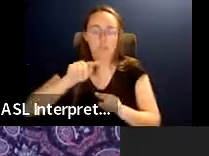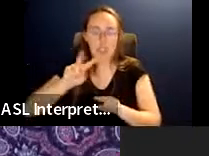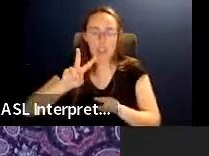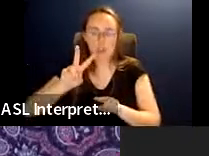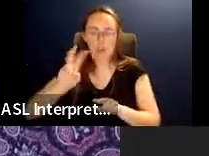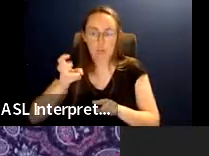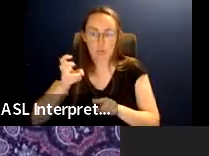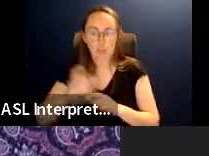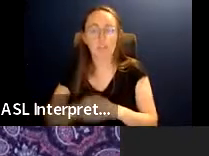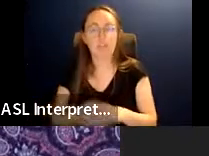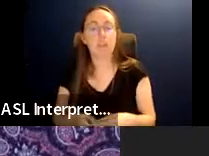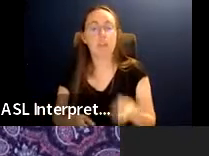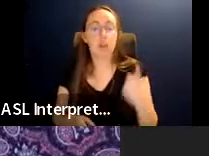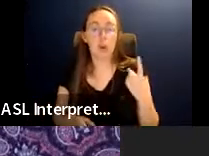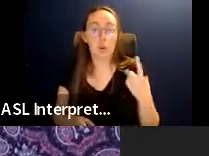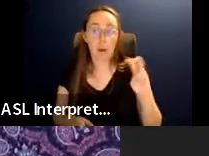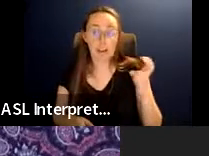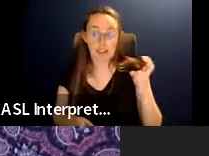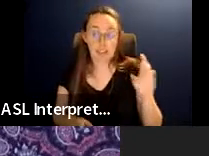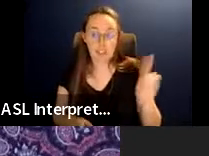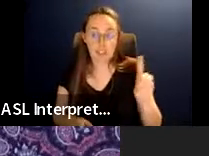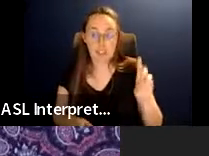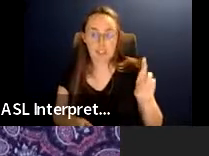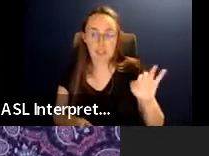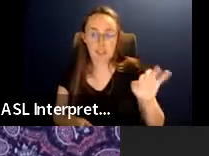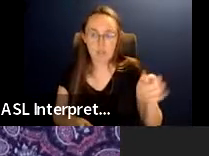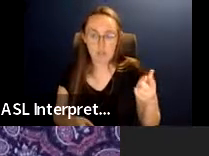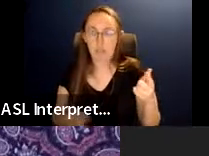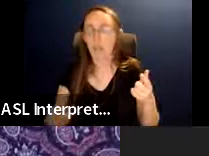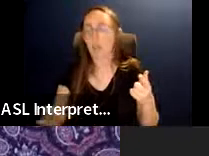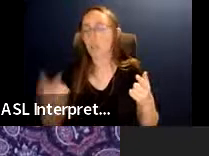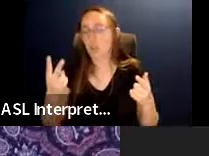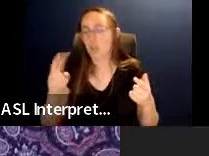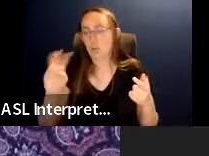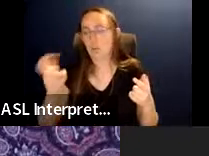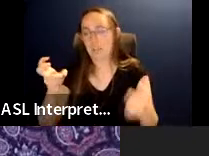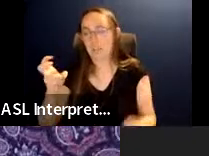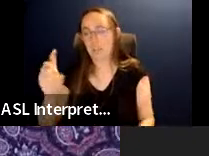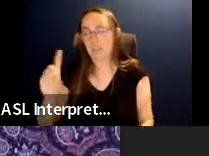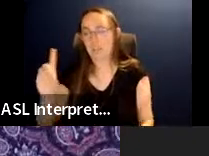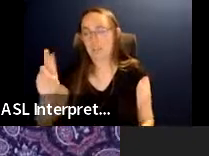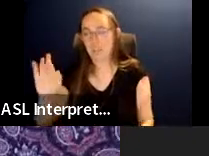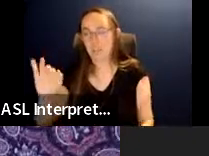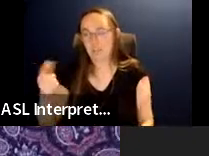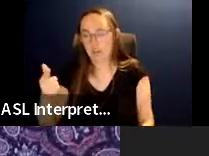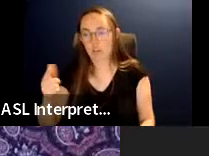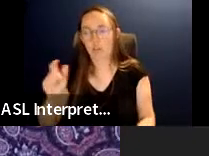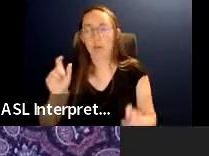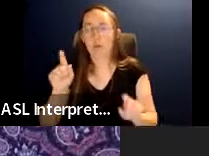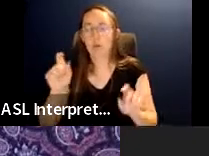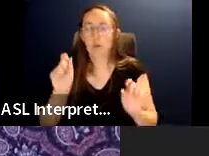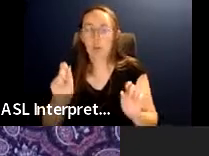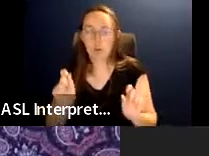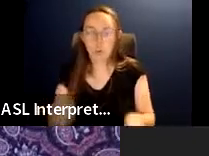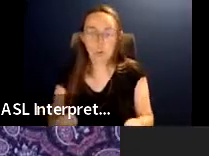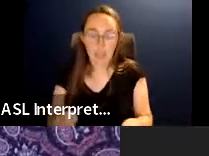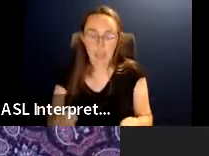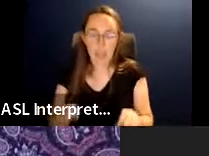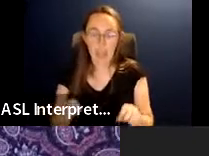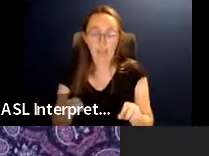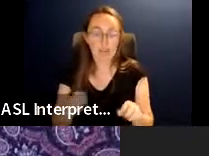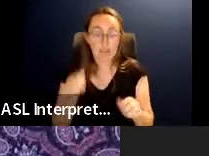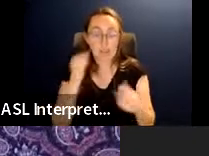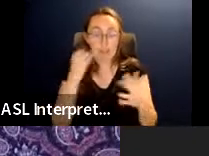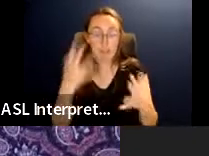1-inch D-ring and there's a 2-inch D-ring so that you can take this apart. If you want to make two